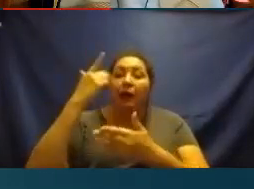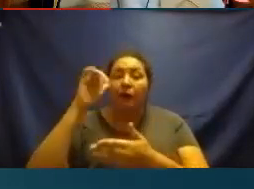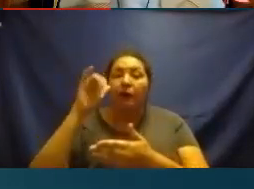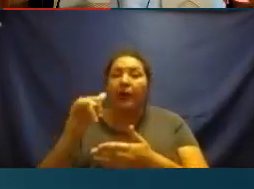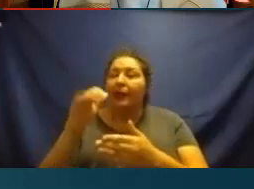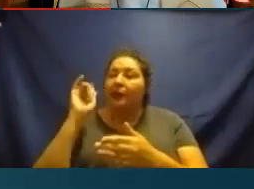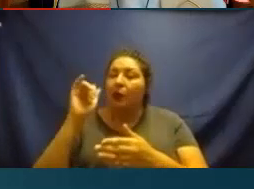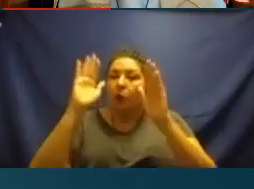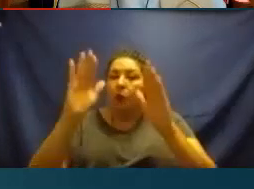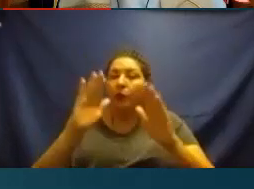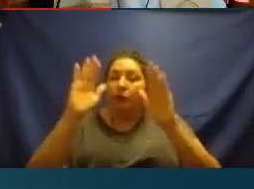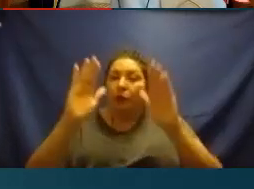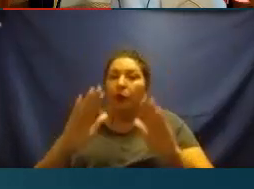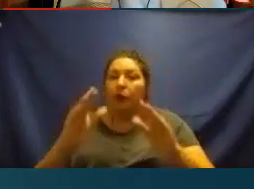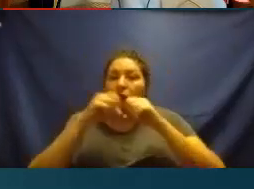blessing.